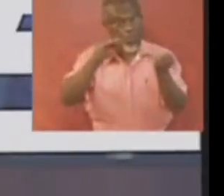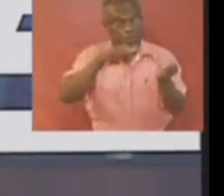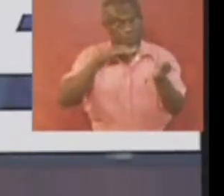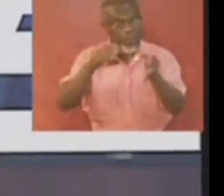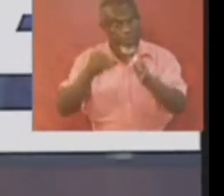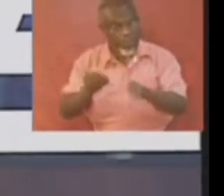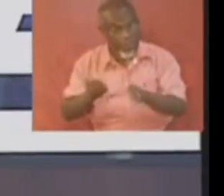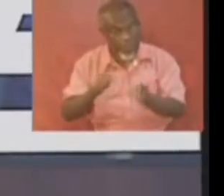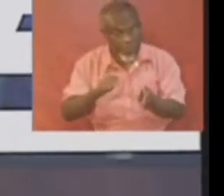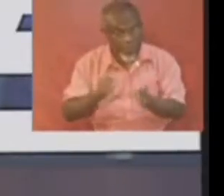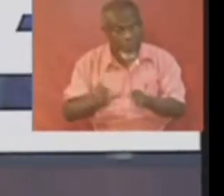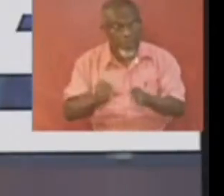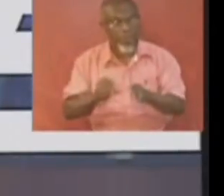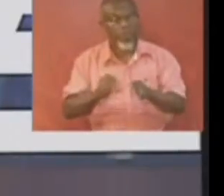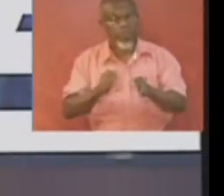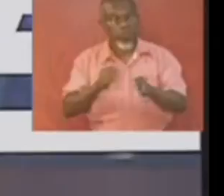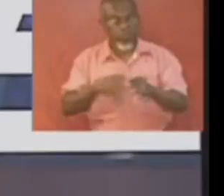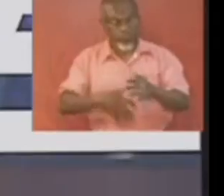pregnant women with COVID-19.